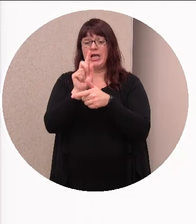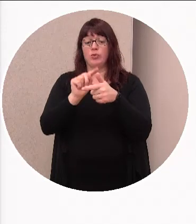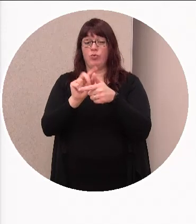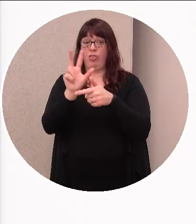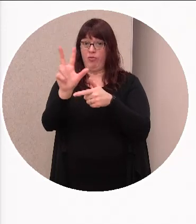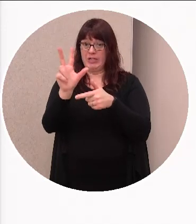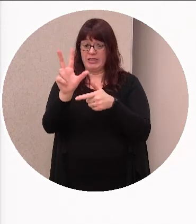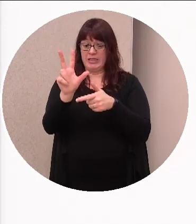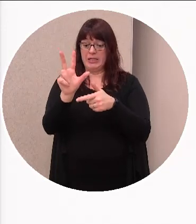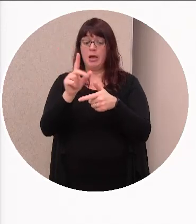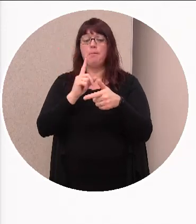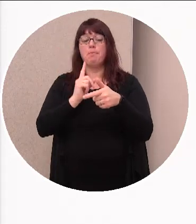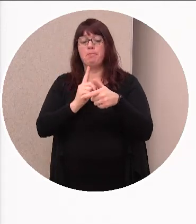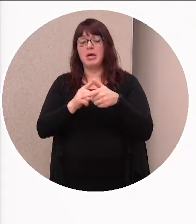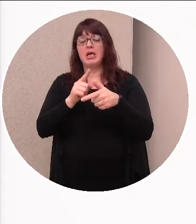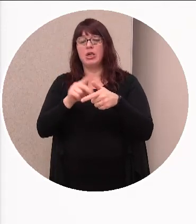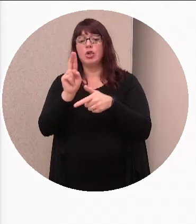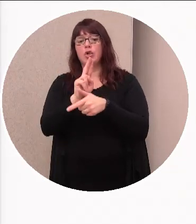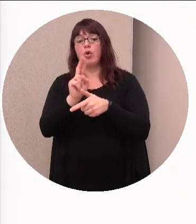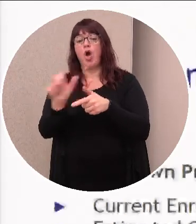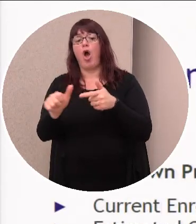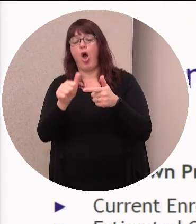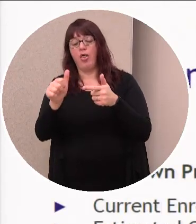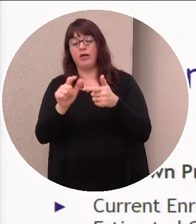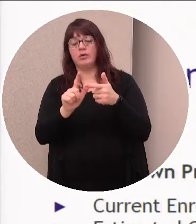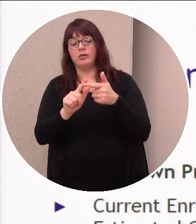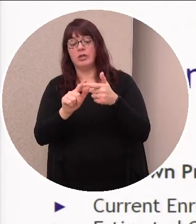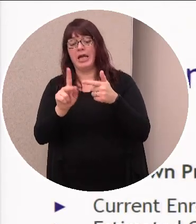another K-12 school.